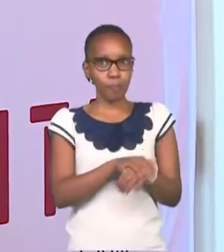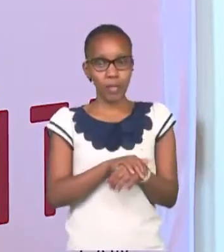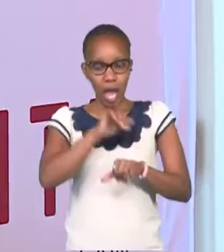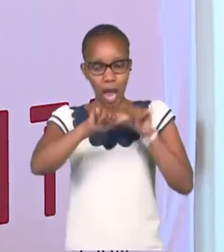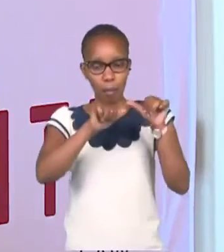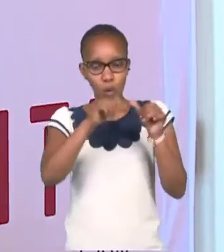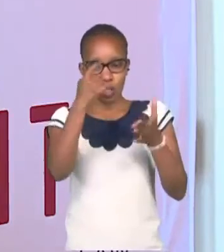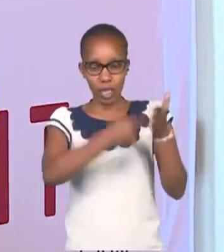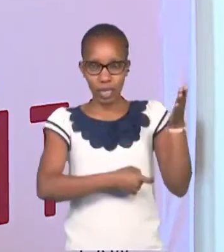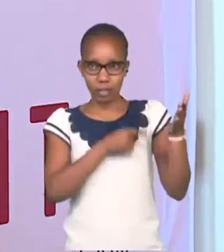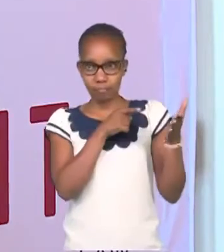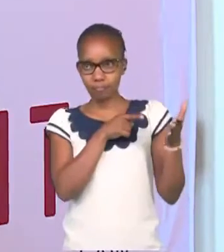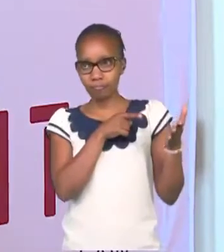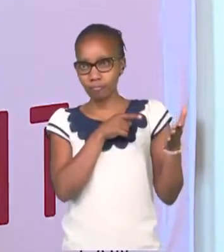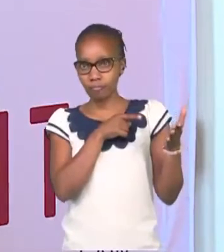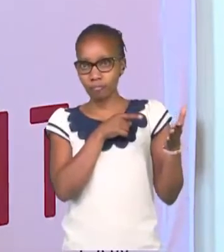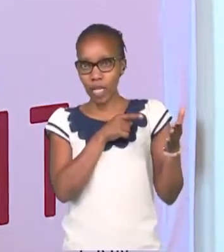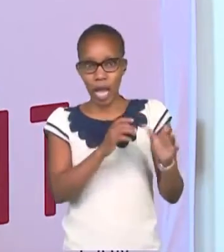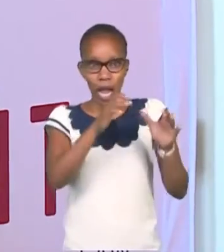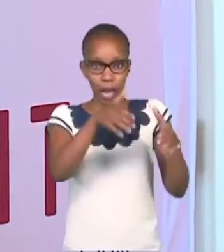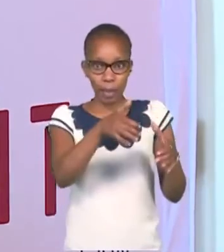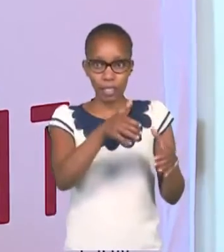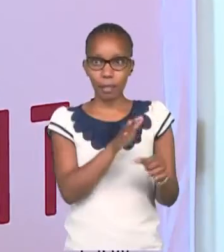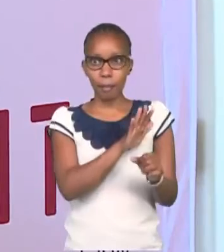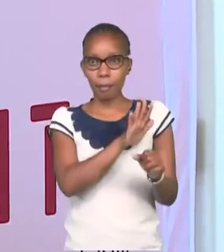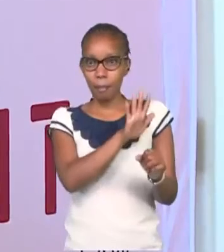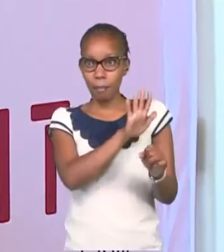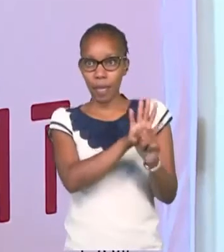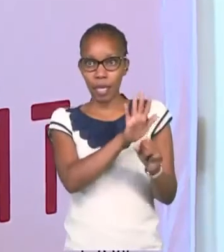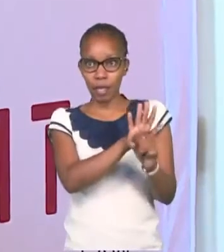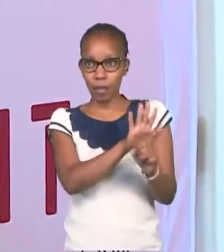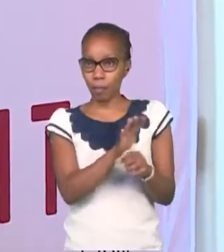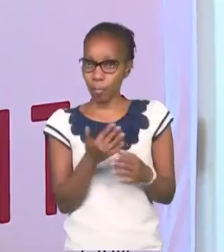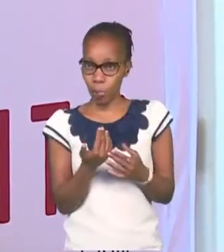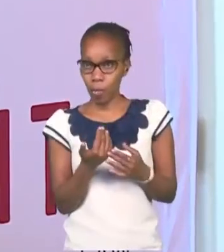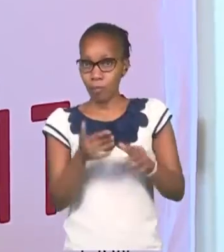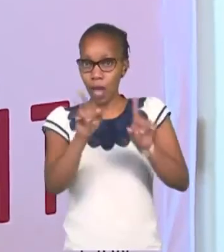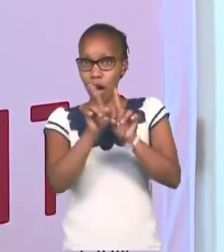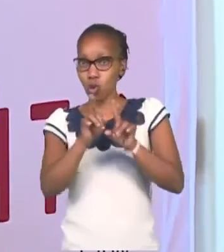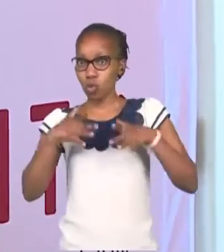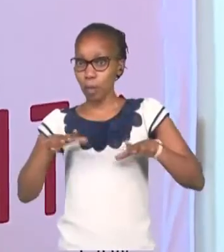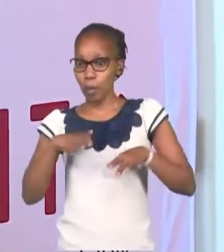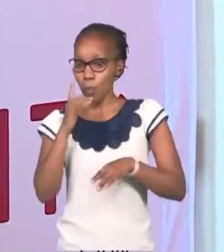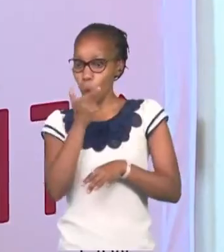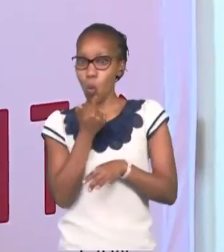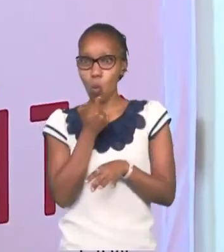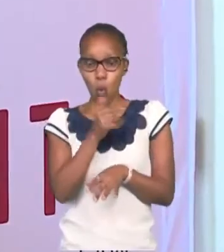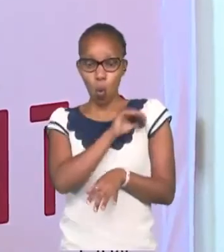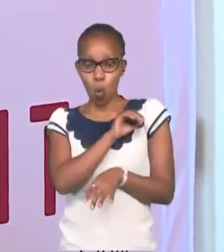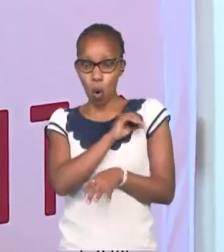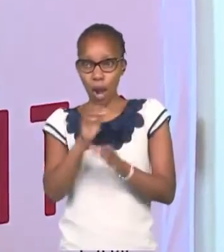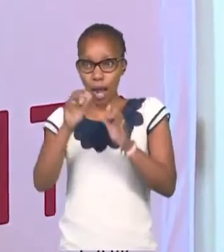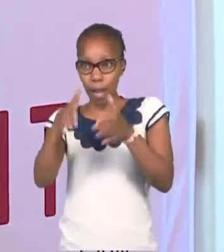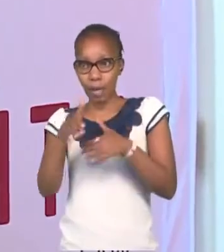taxes, most of the companies most of the people that we engage in that run companies